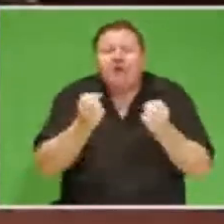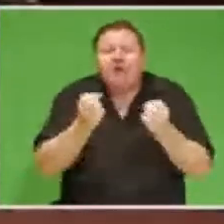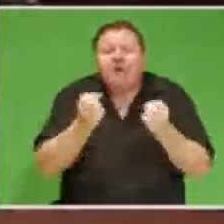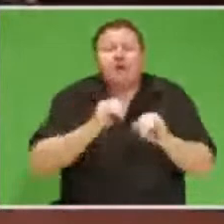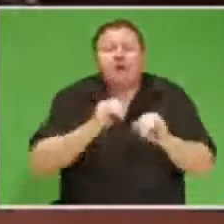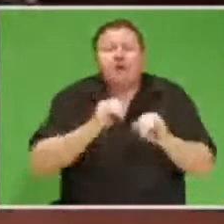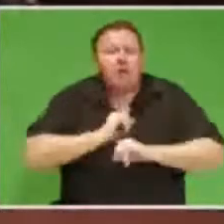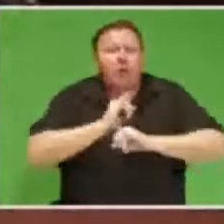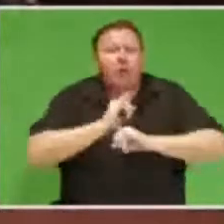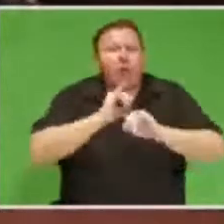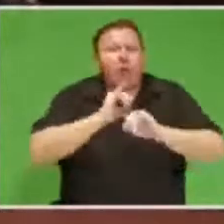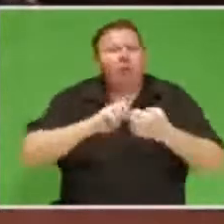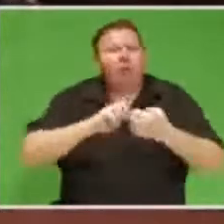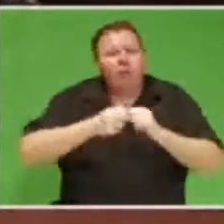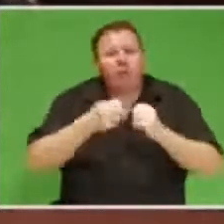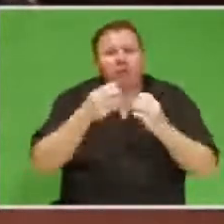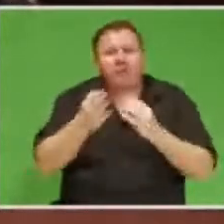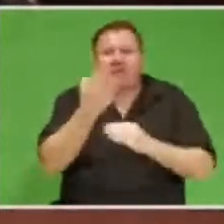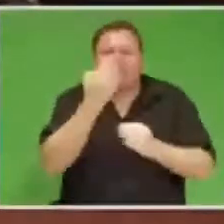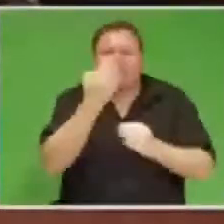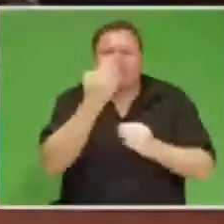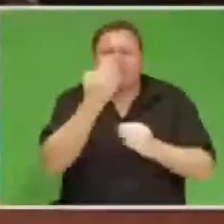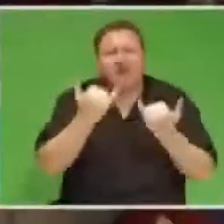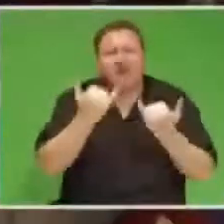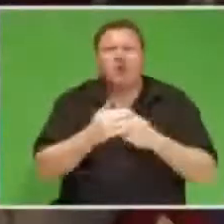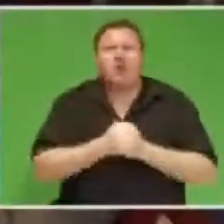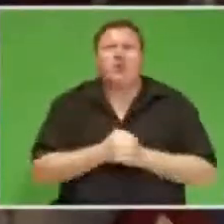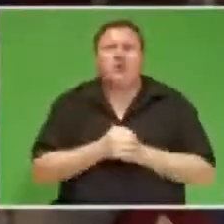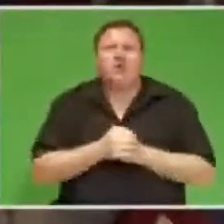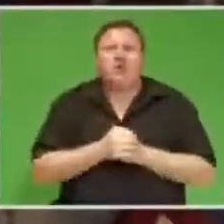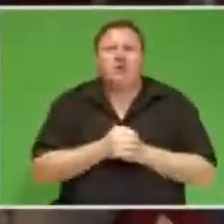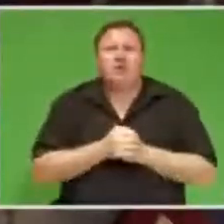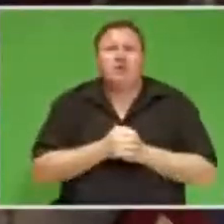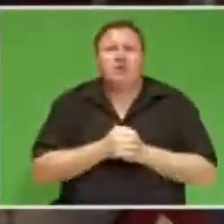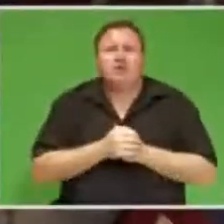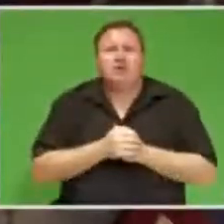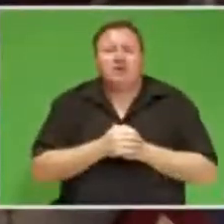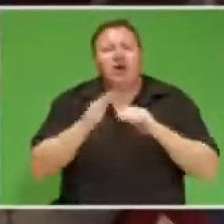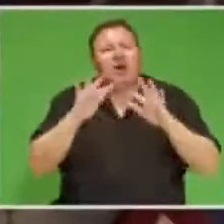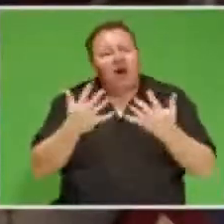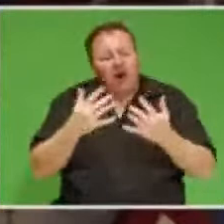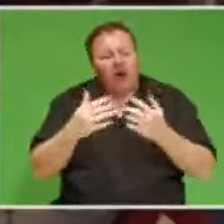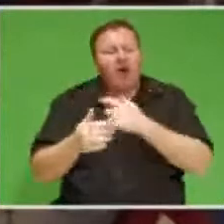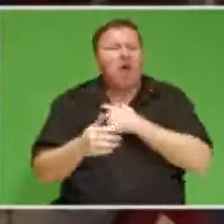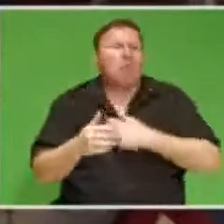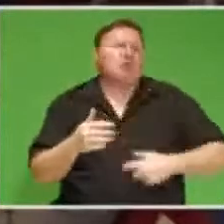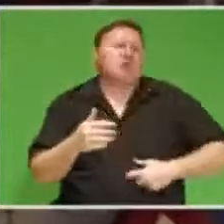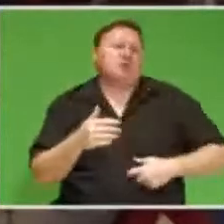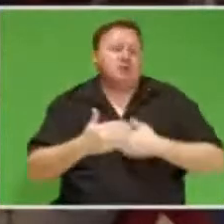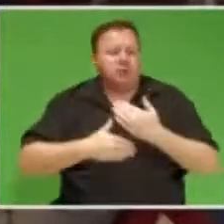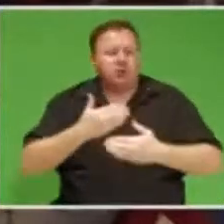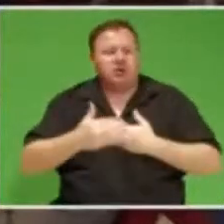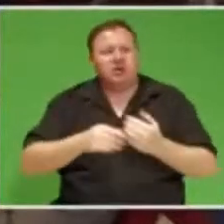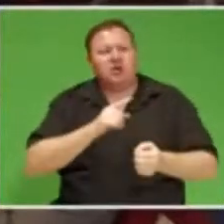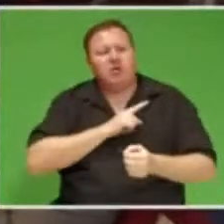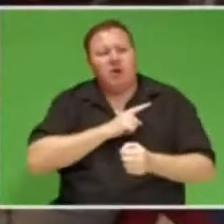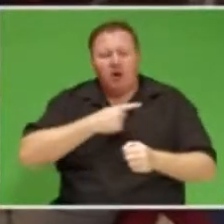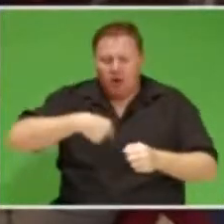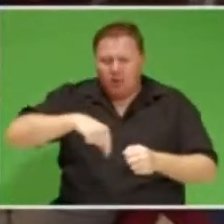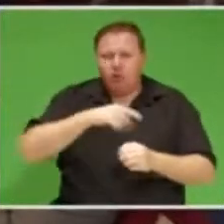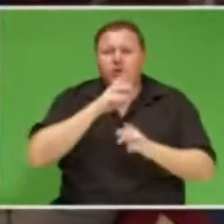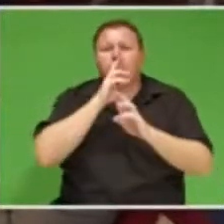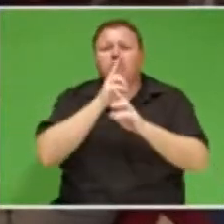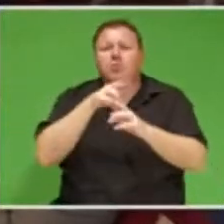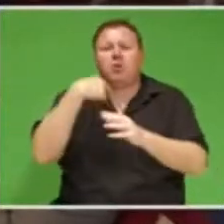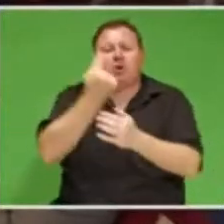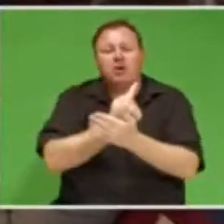crises that they are facing at this moment in time. And we should have the courtesy to allow the president to proceed so that we can respond next week.